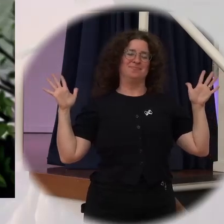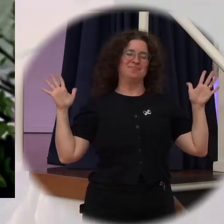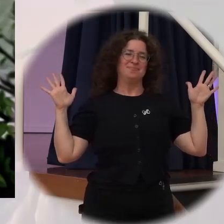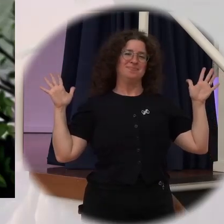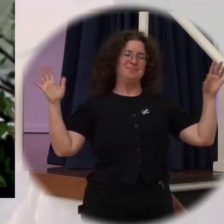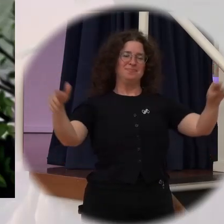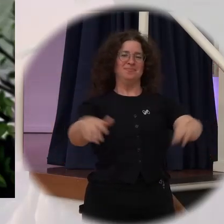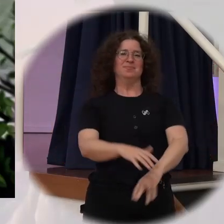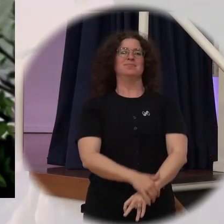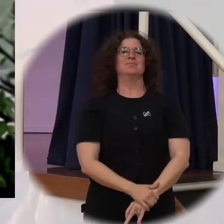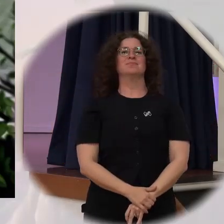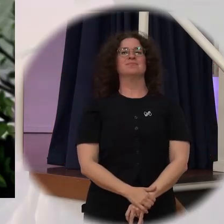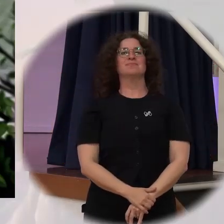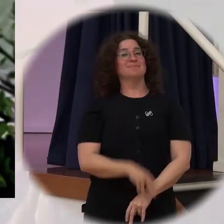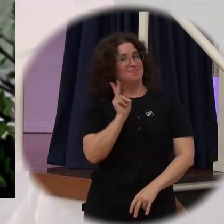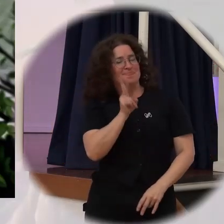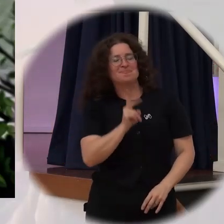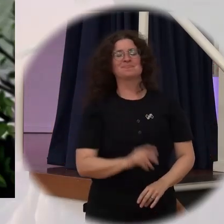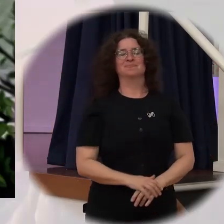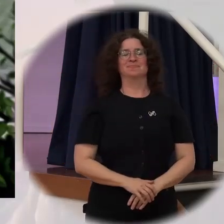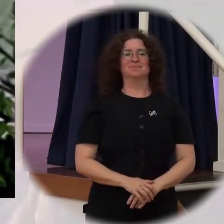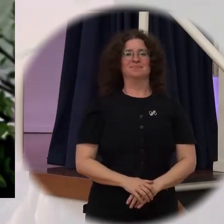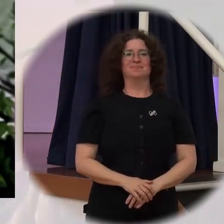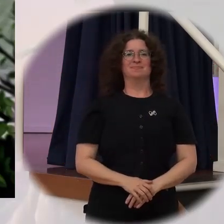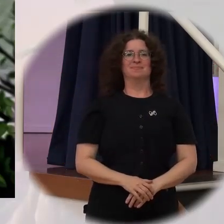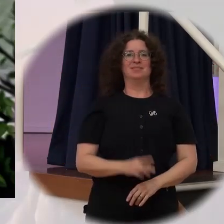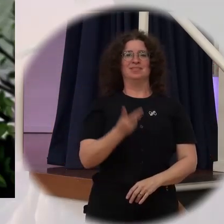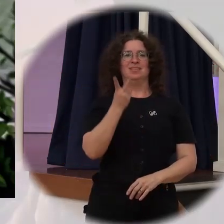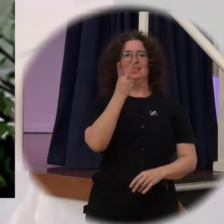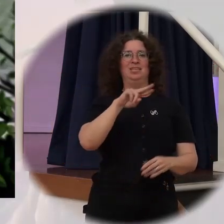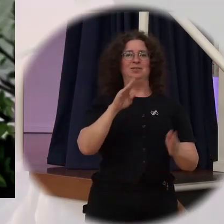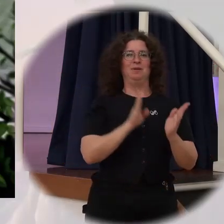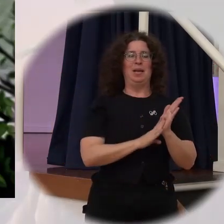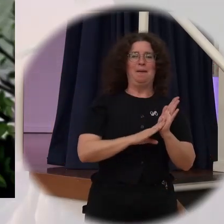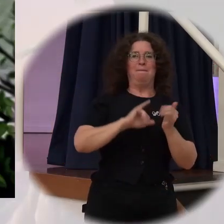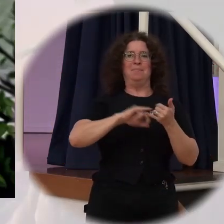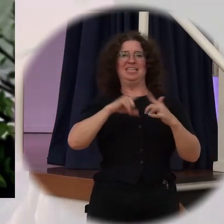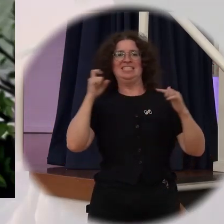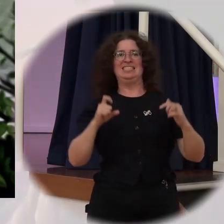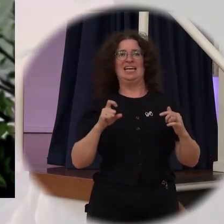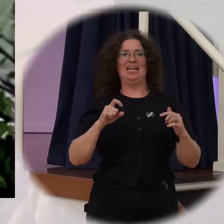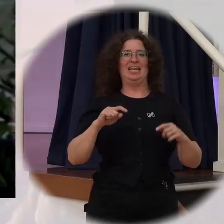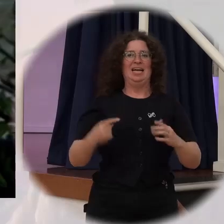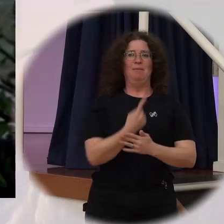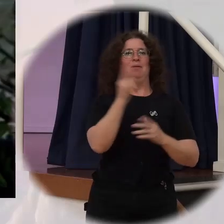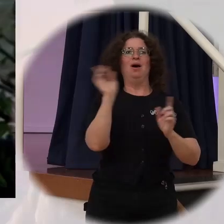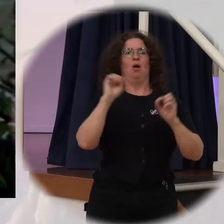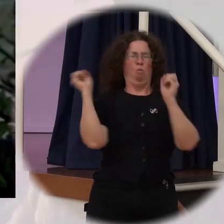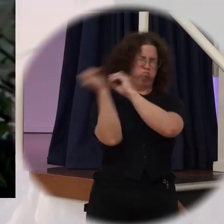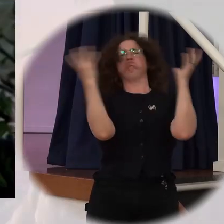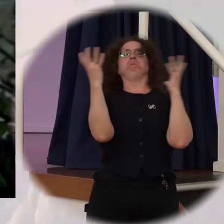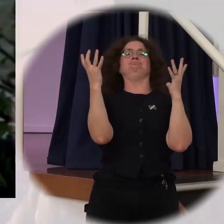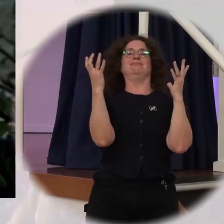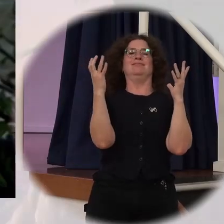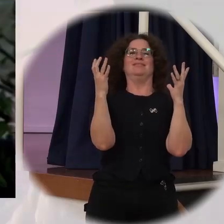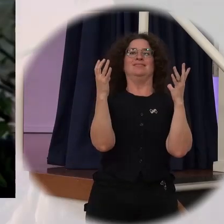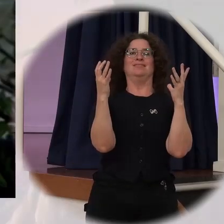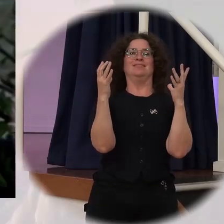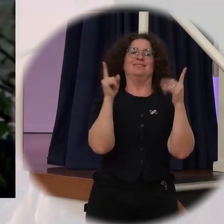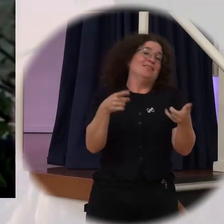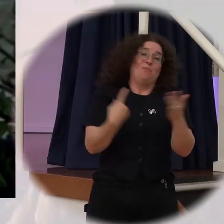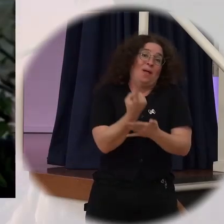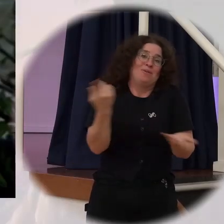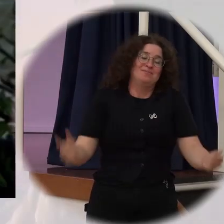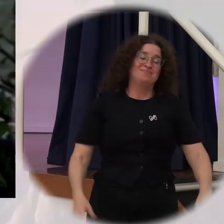Yeah. But then, about 20 milliseconds later, my favorite part of development happened. They all blew up, because it turns out that's just what